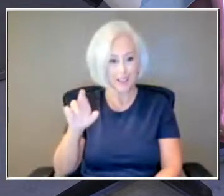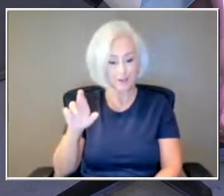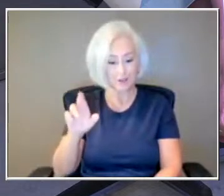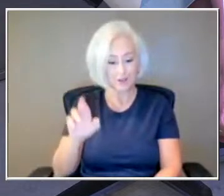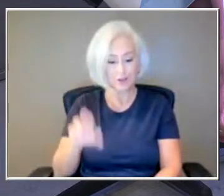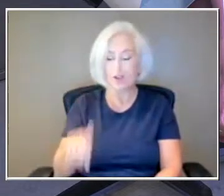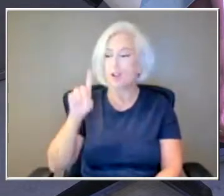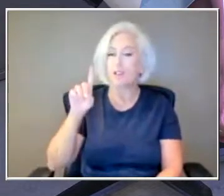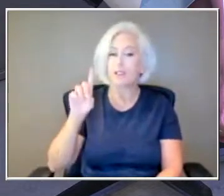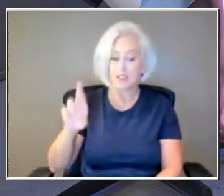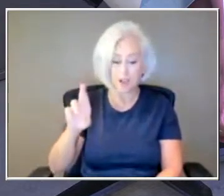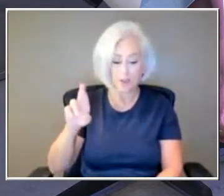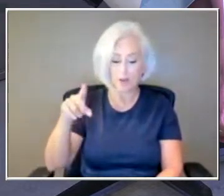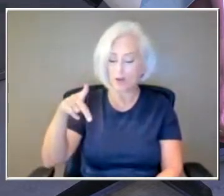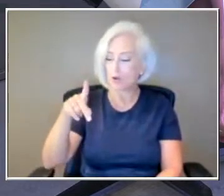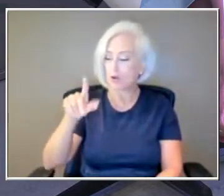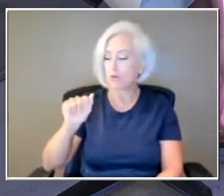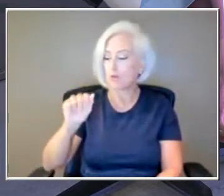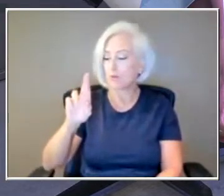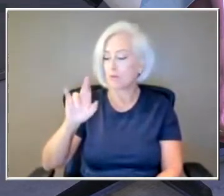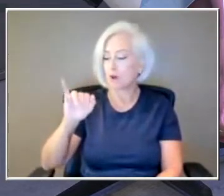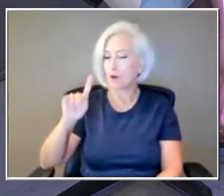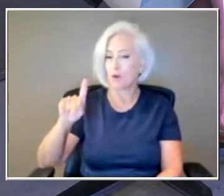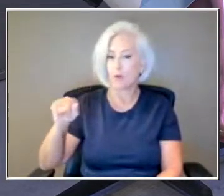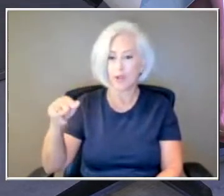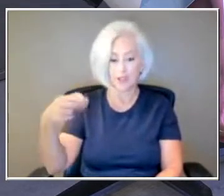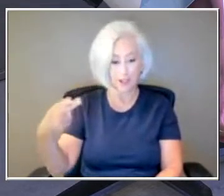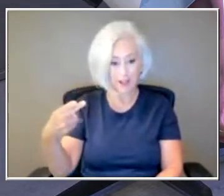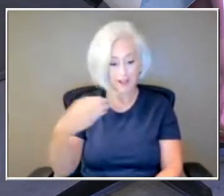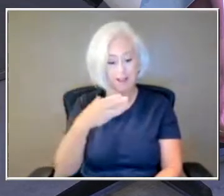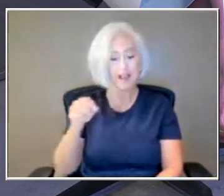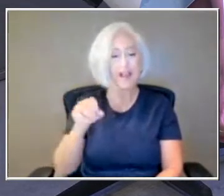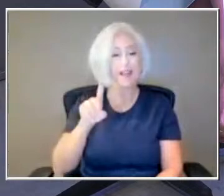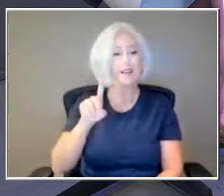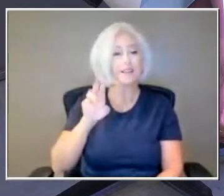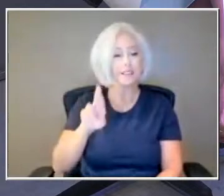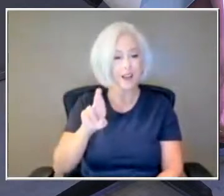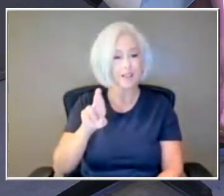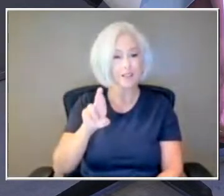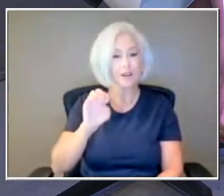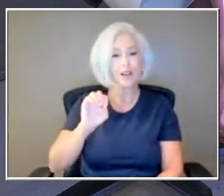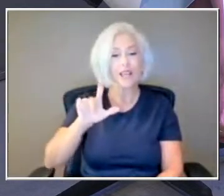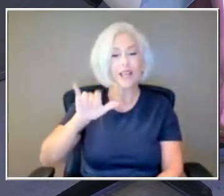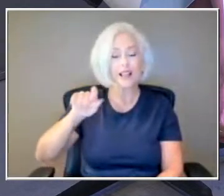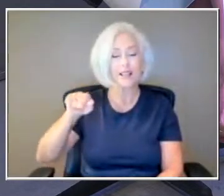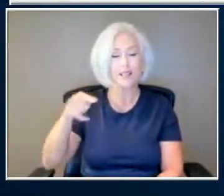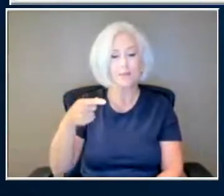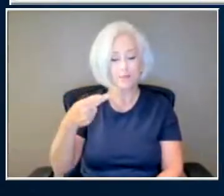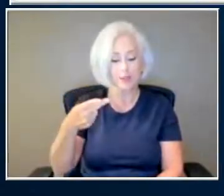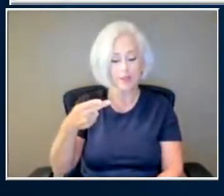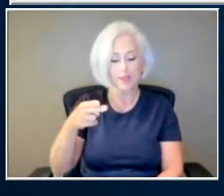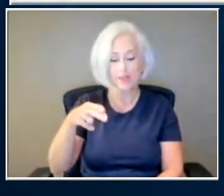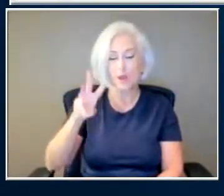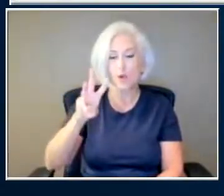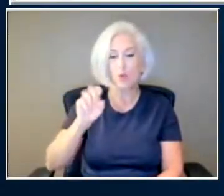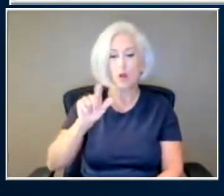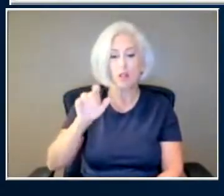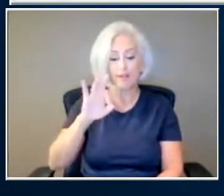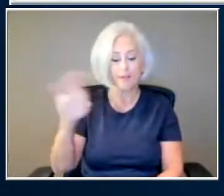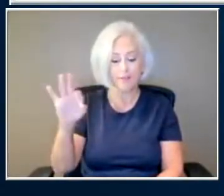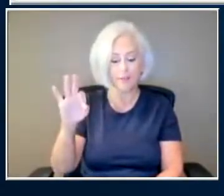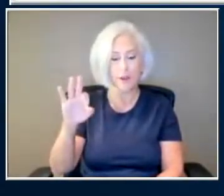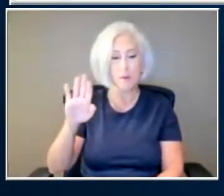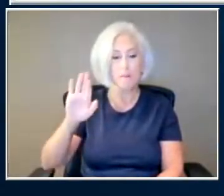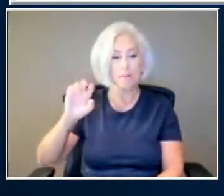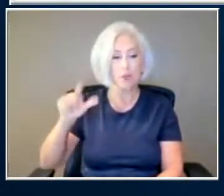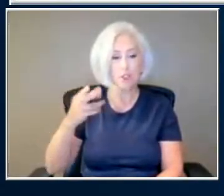help us really and teach us about these radiopharmaceuticals. Thank you for being here. And we are also joined by one of Dr. Parikh's